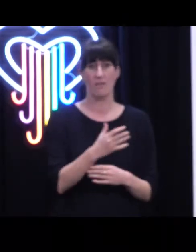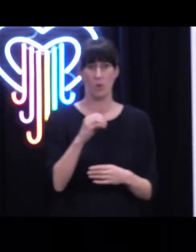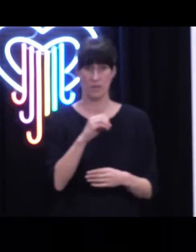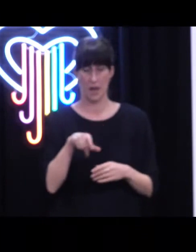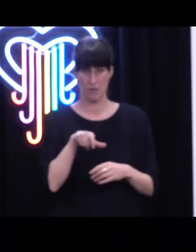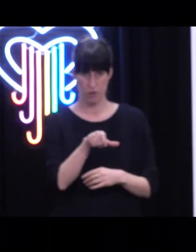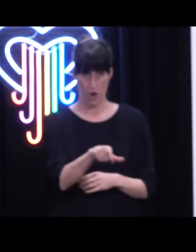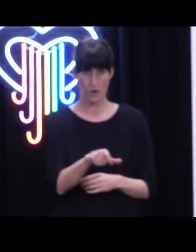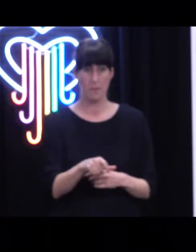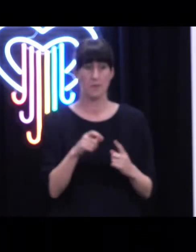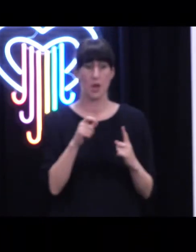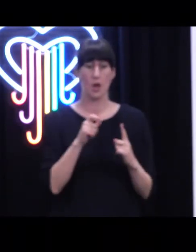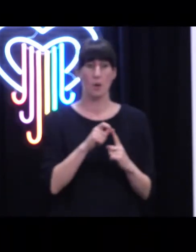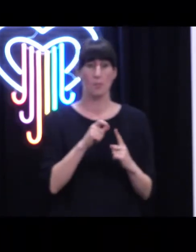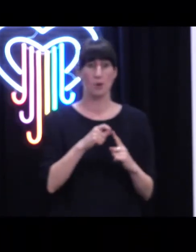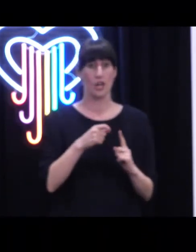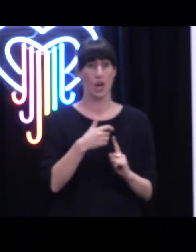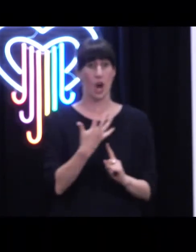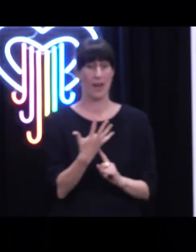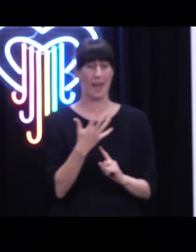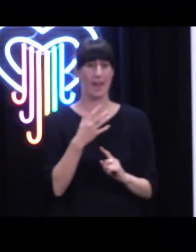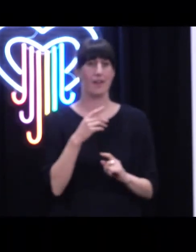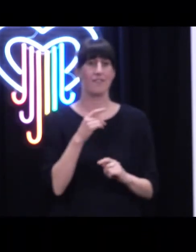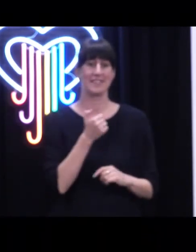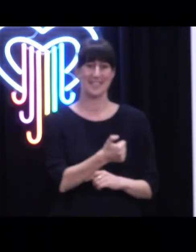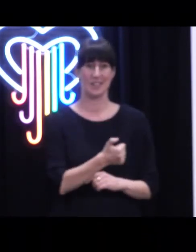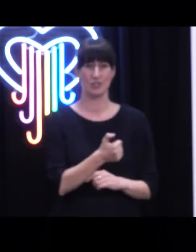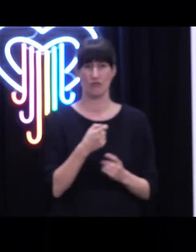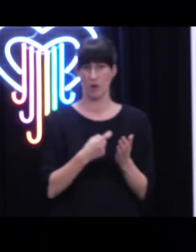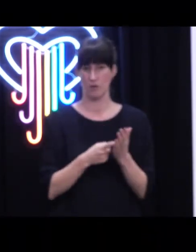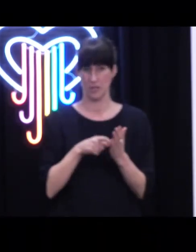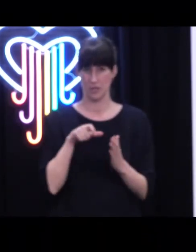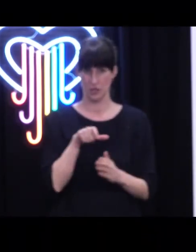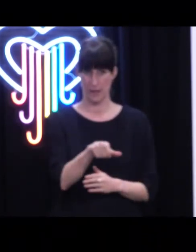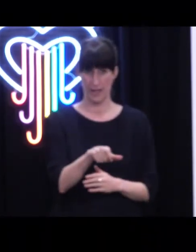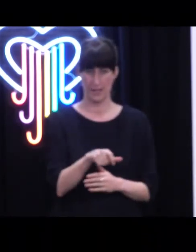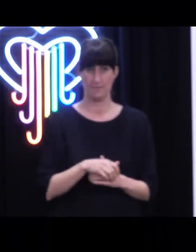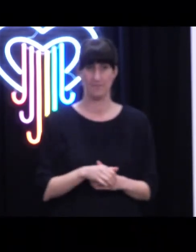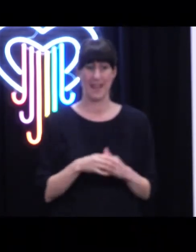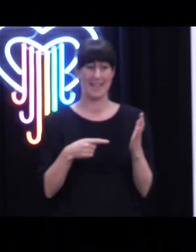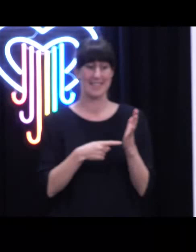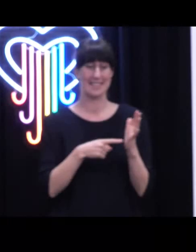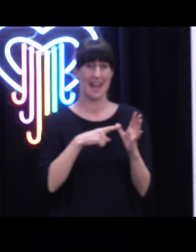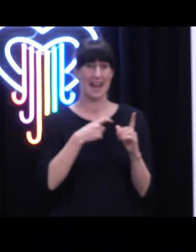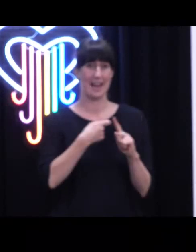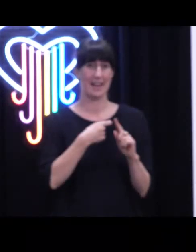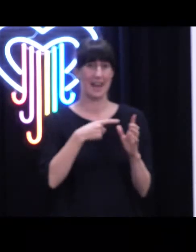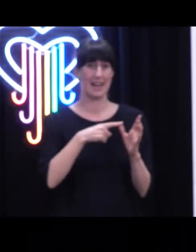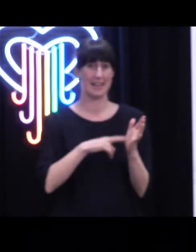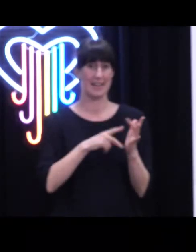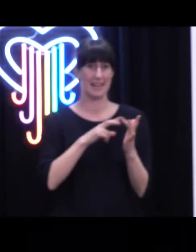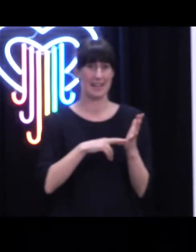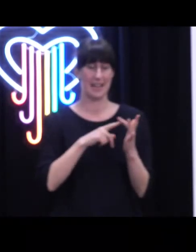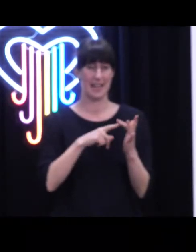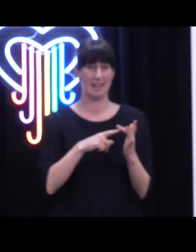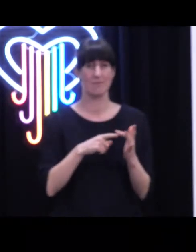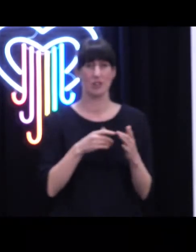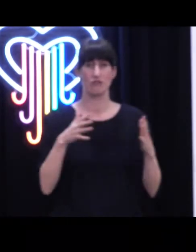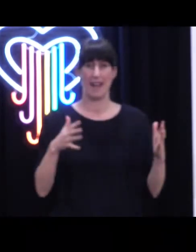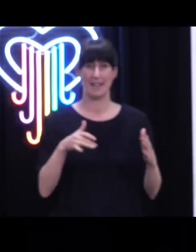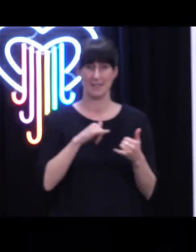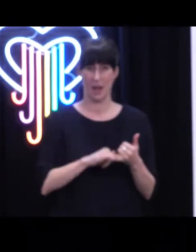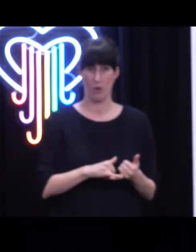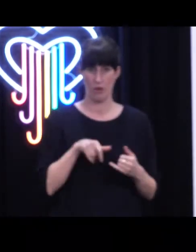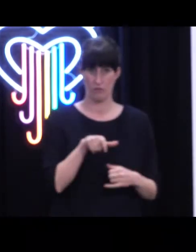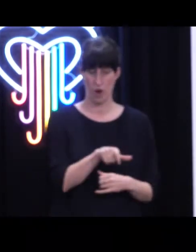Road, the Pukekohe Vaccination Centre at 6 Ralston Street, and the Takanini Vaccination Centre at 8 Great South Road.